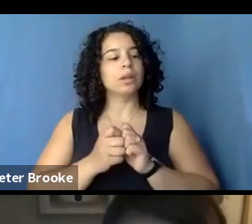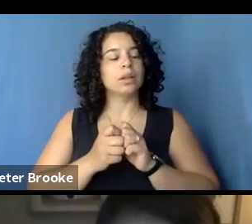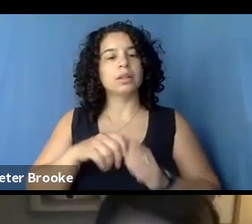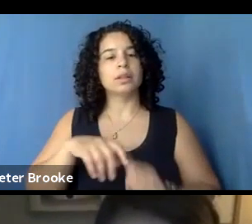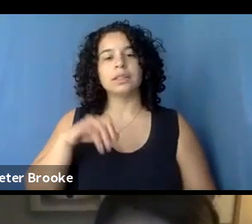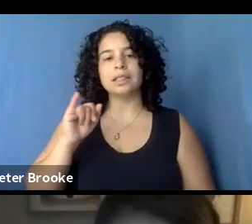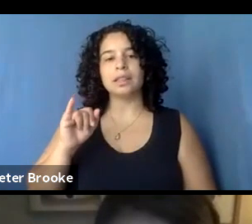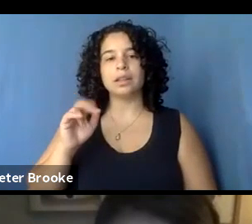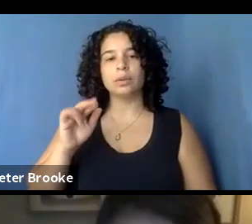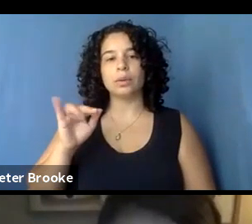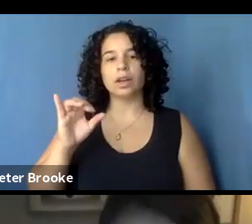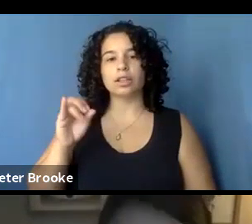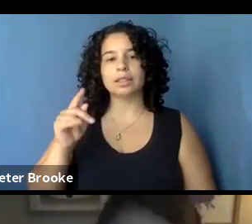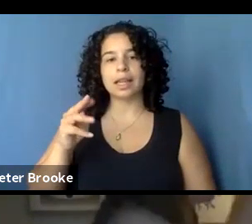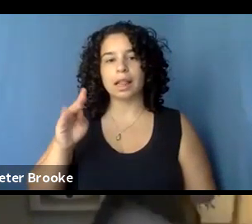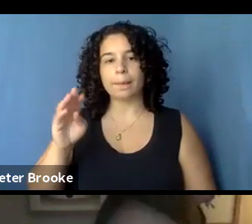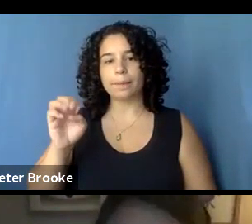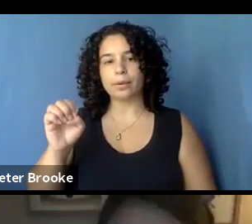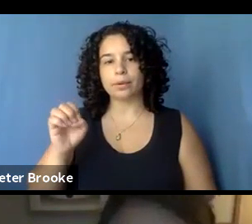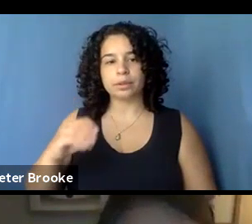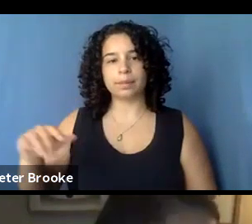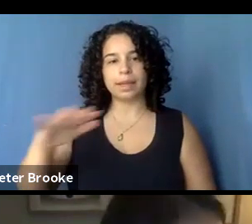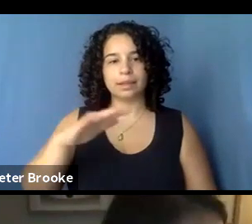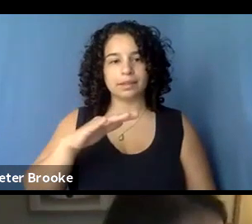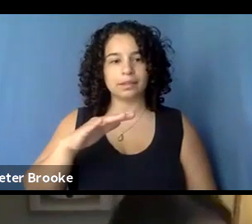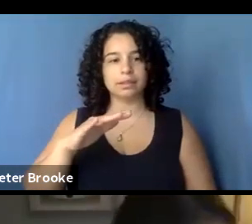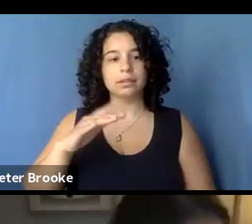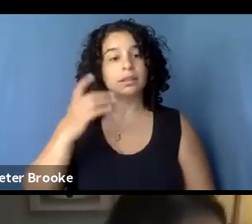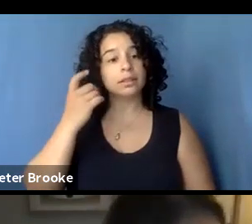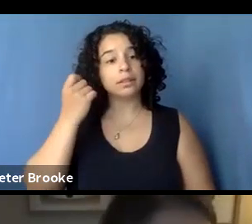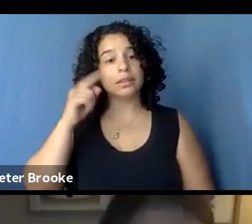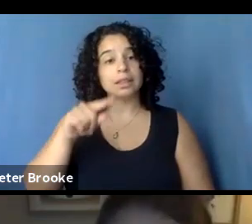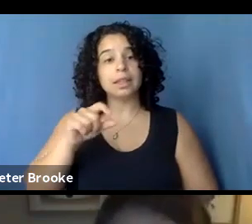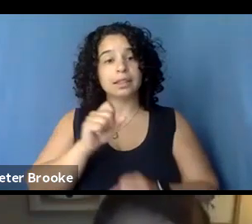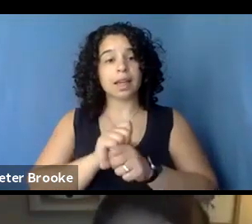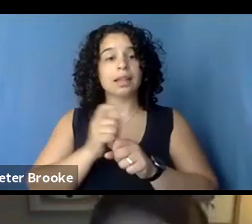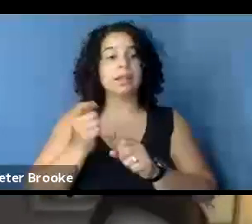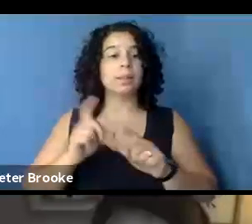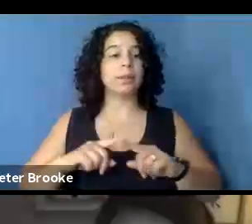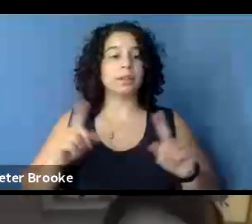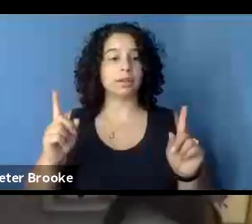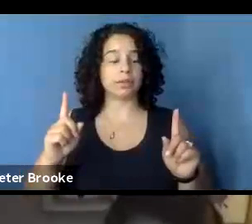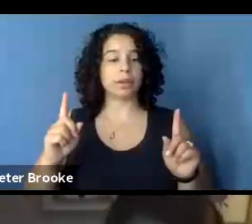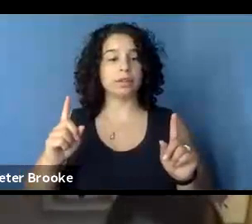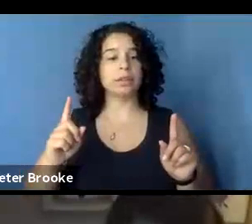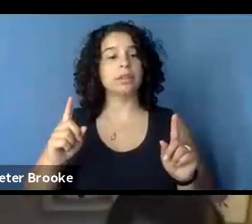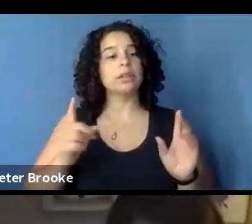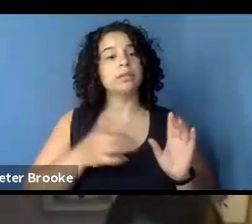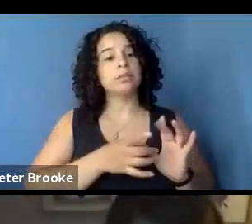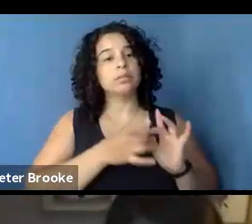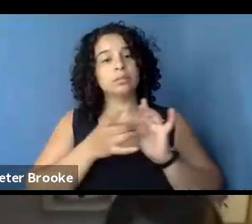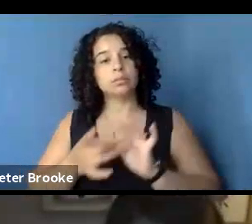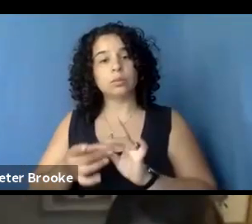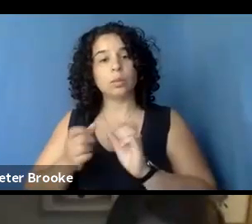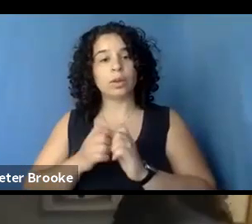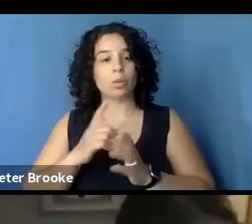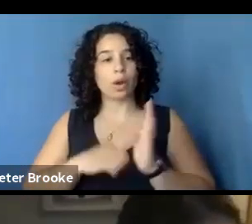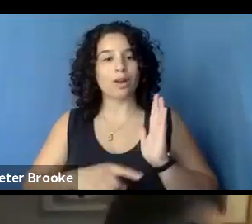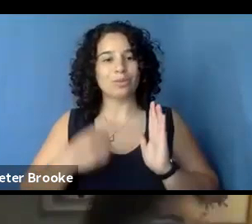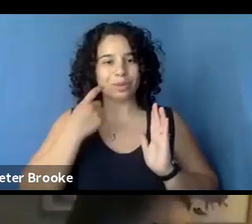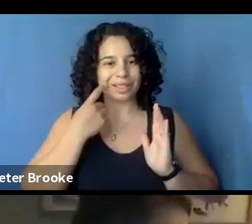It will be a different prompt and a different task building upon what you've already done.